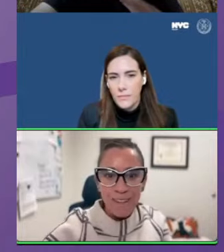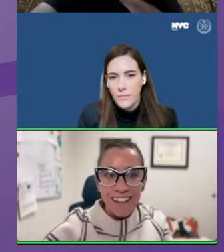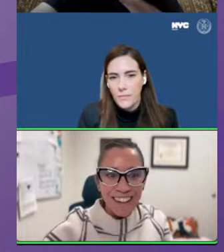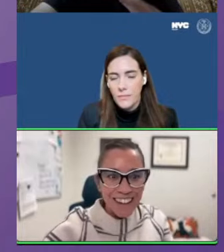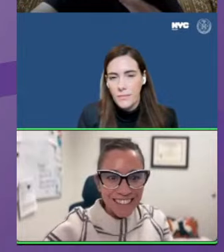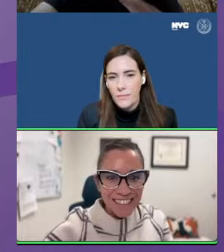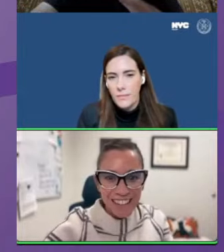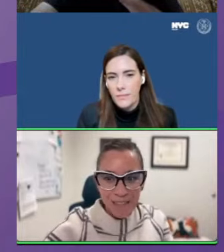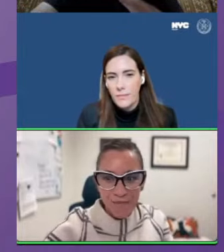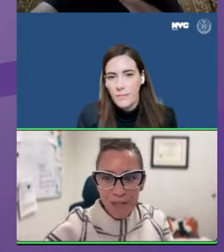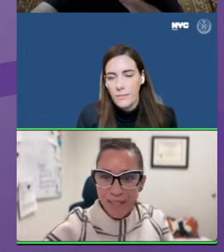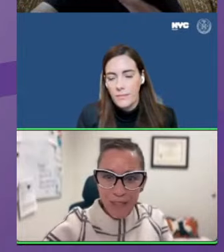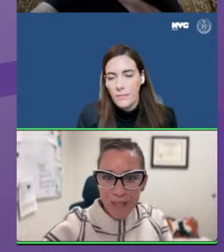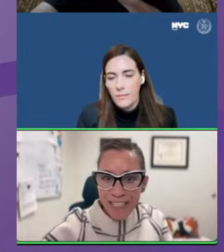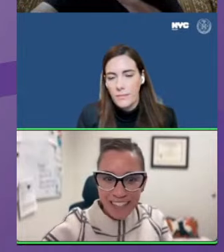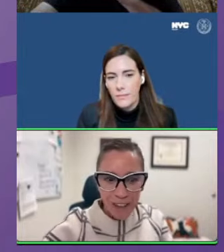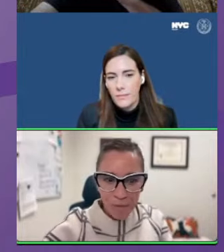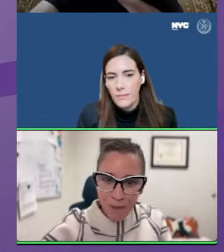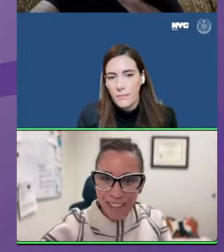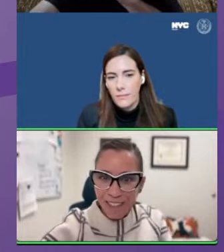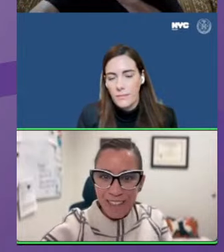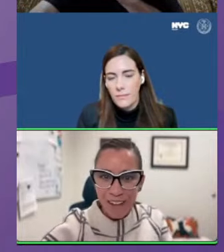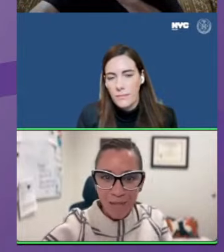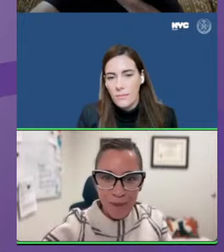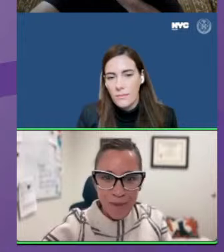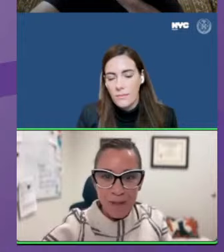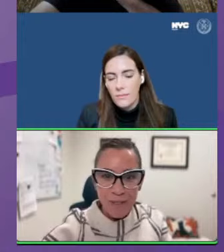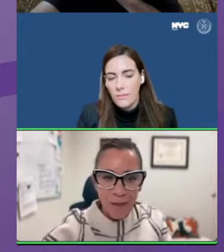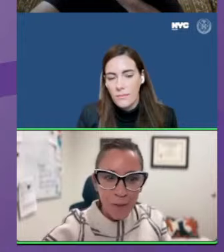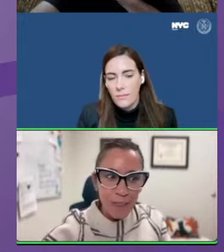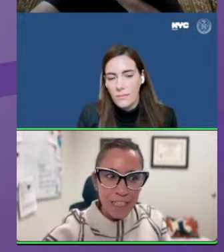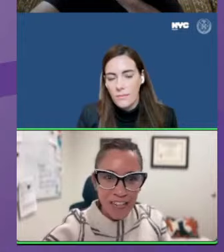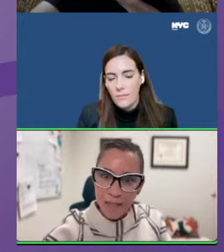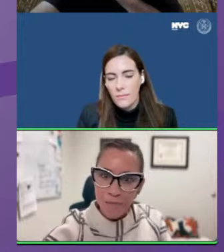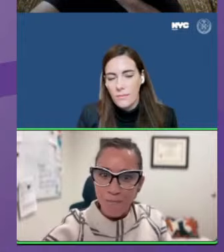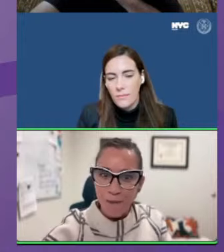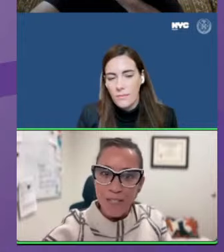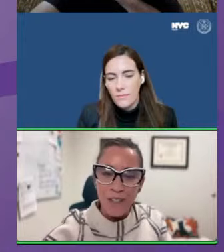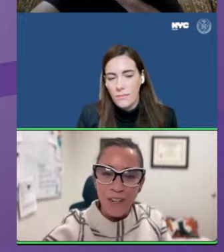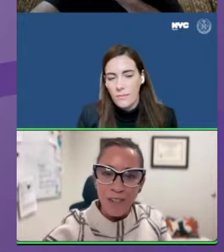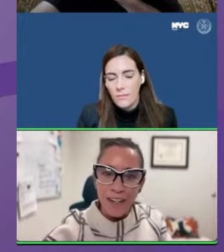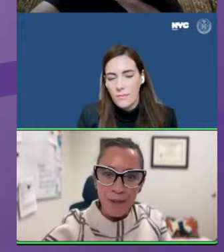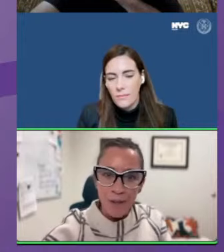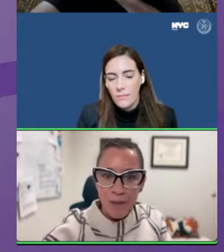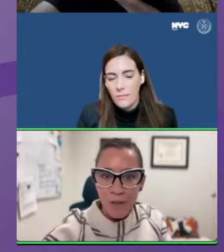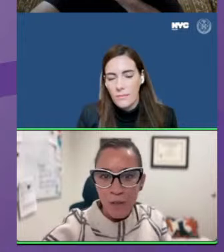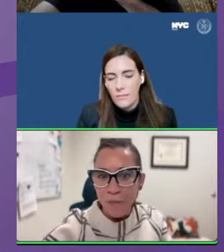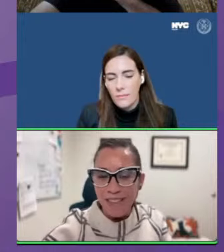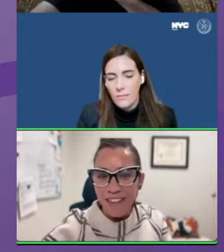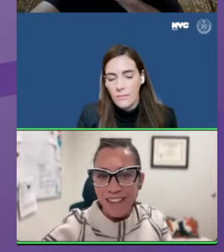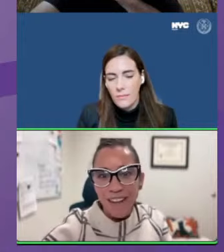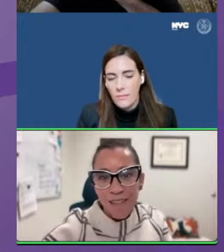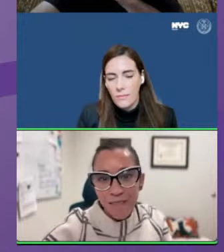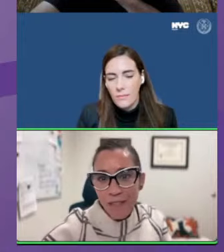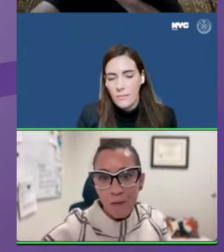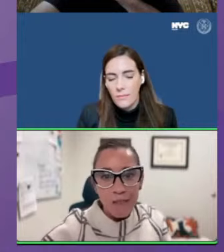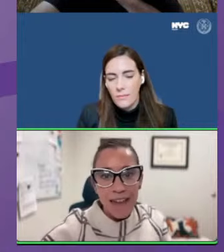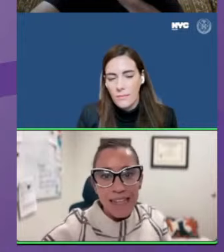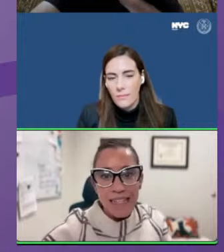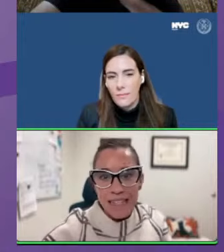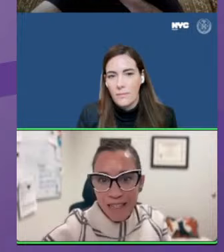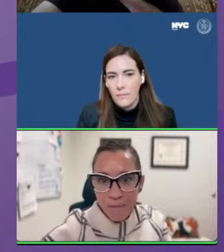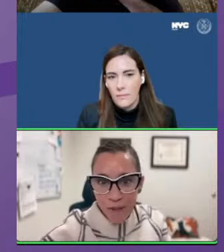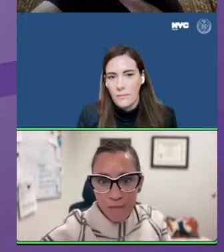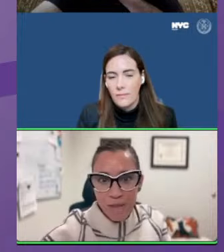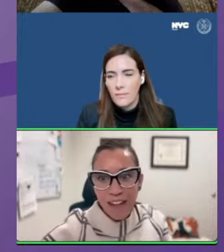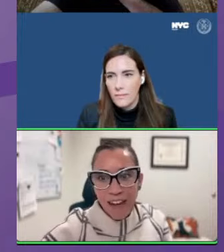cuff and maybe a nursing helper that could help you do it. But not only checking blood pressure and heart rate, but also documenting physical signs